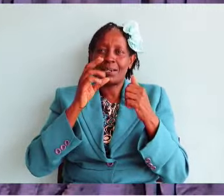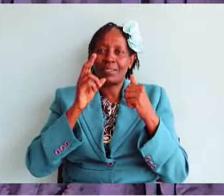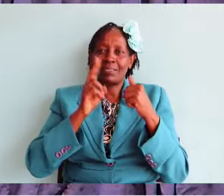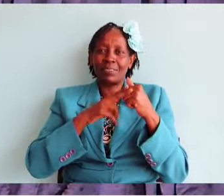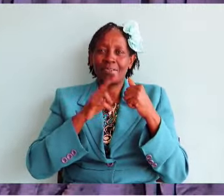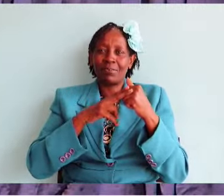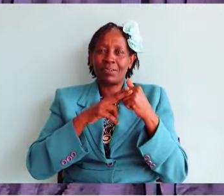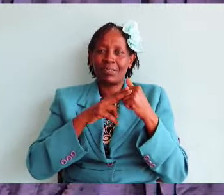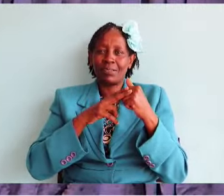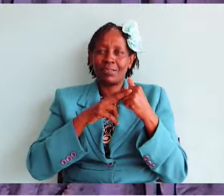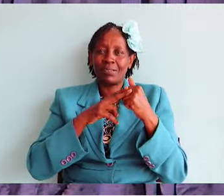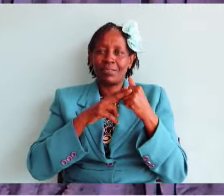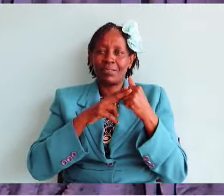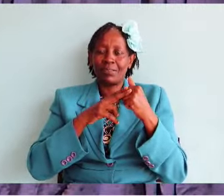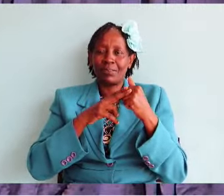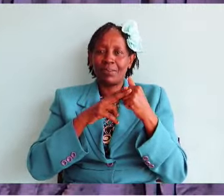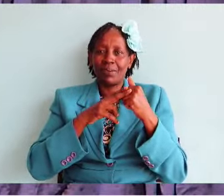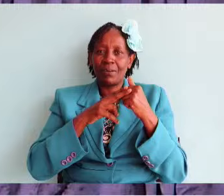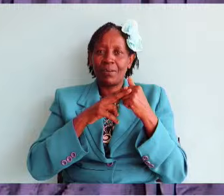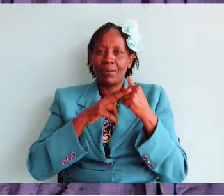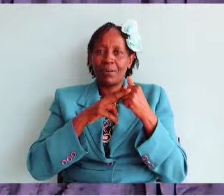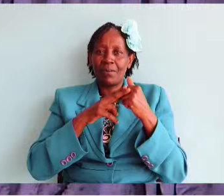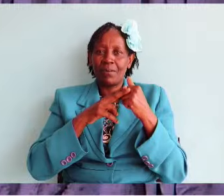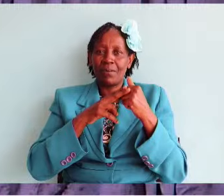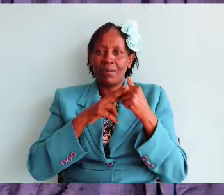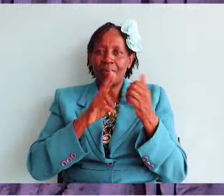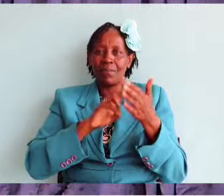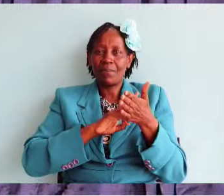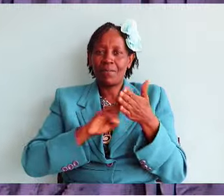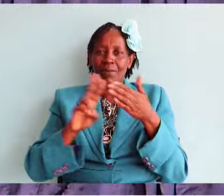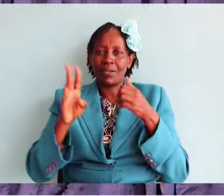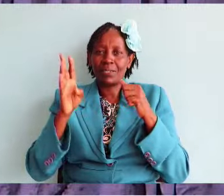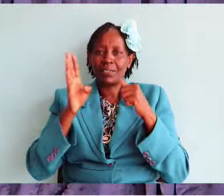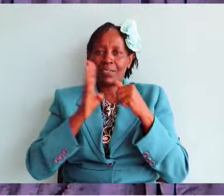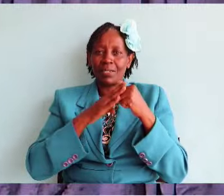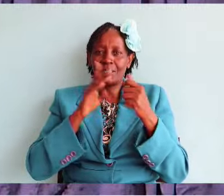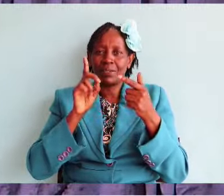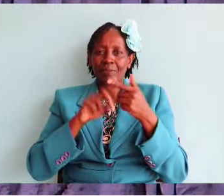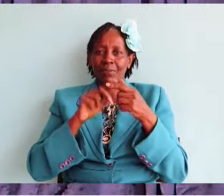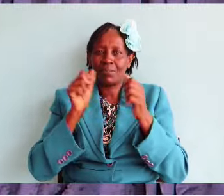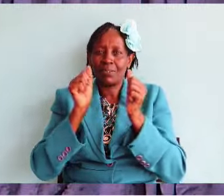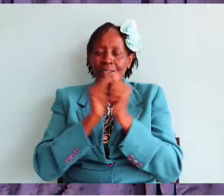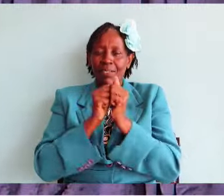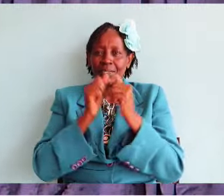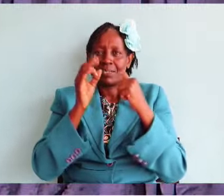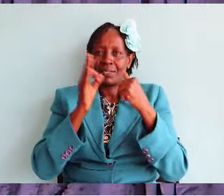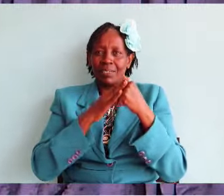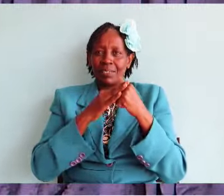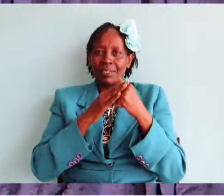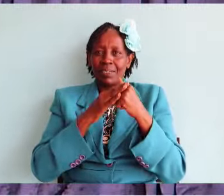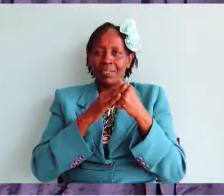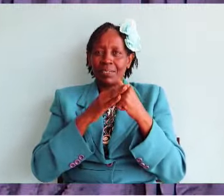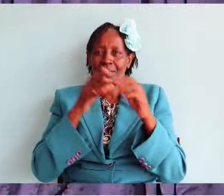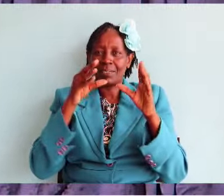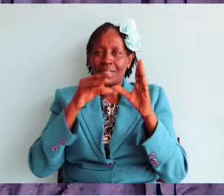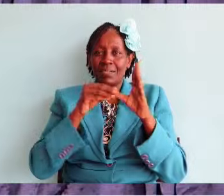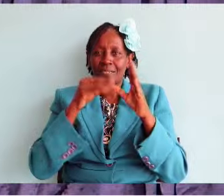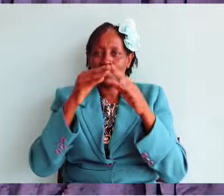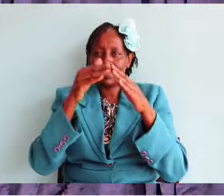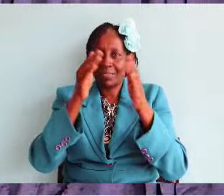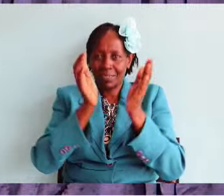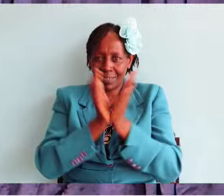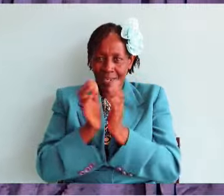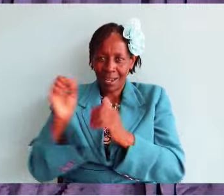18. And so God commanded him, Gideon, arise and